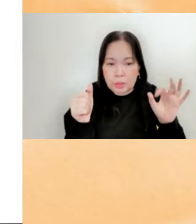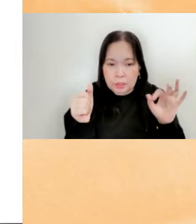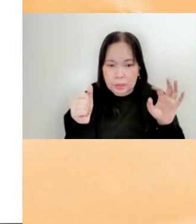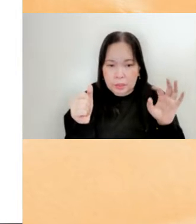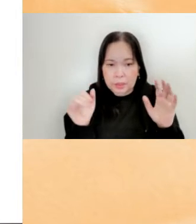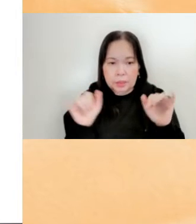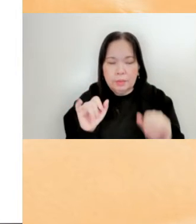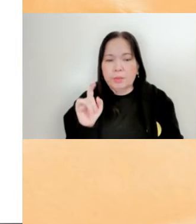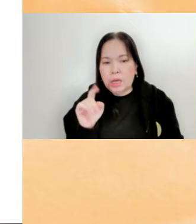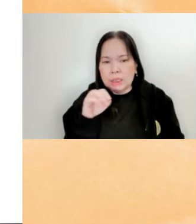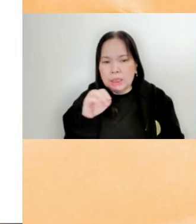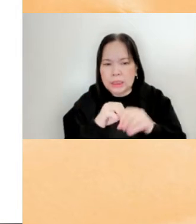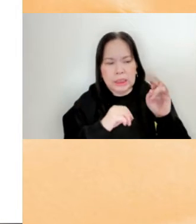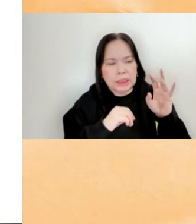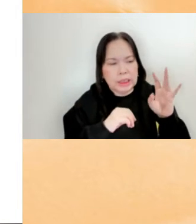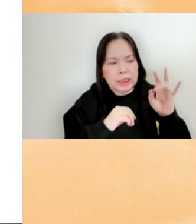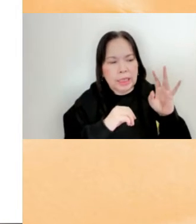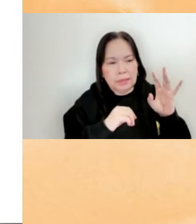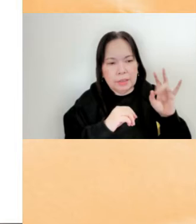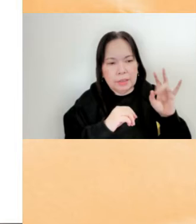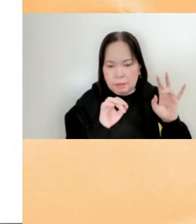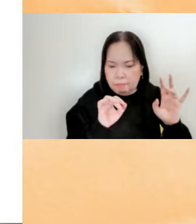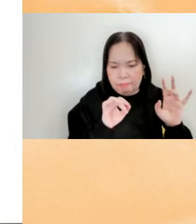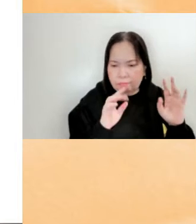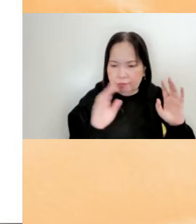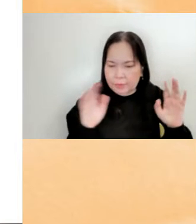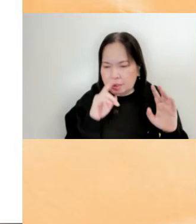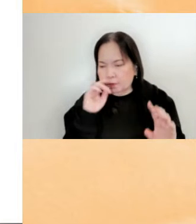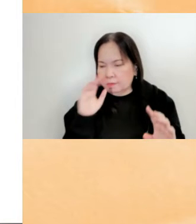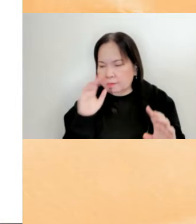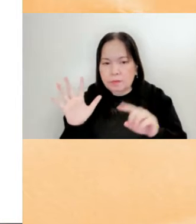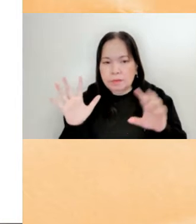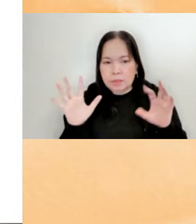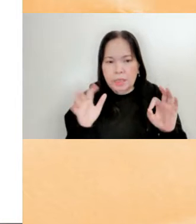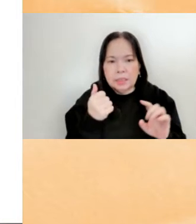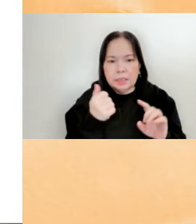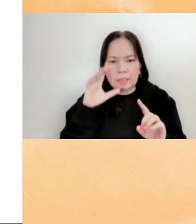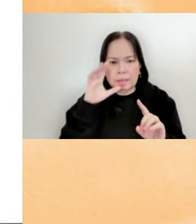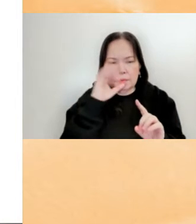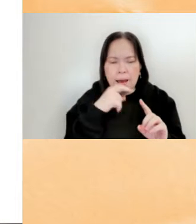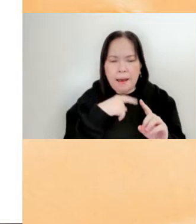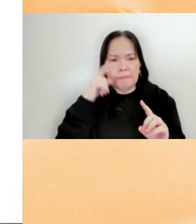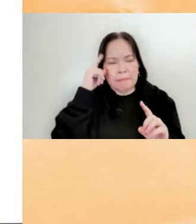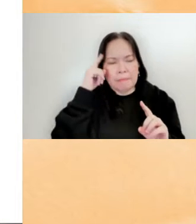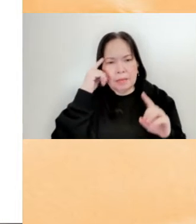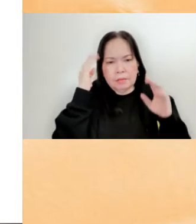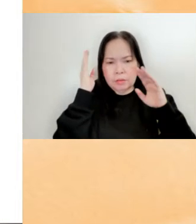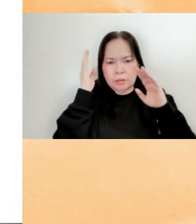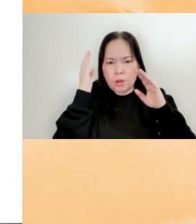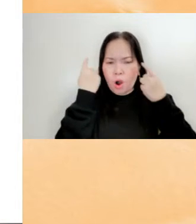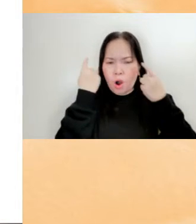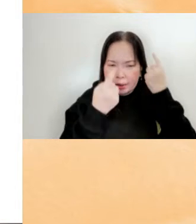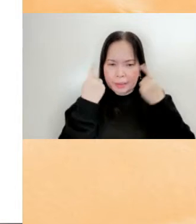Health and Metrics, 1 in 8 adolescents ages 10 to 19 and 1